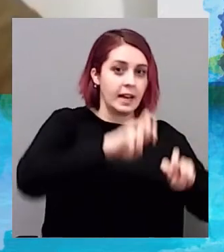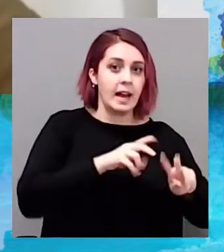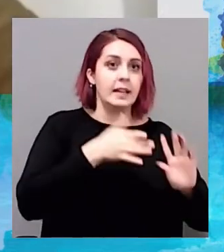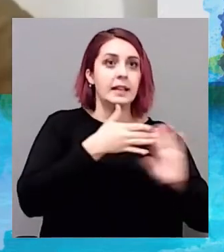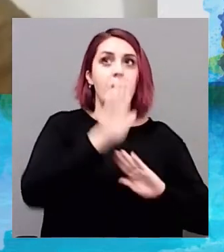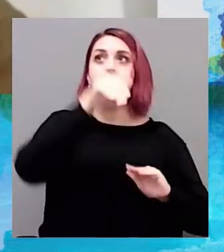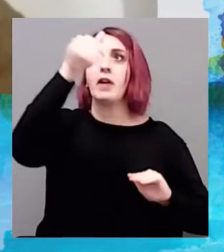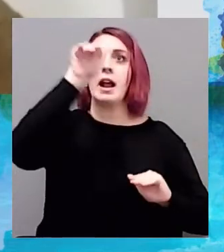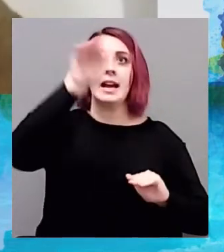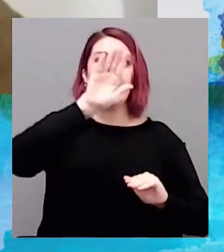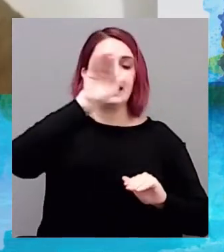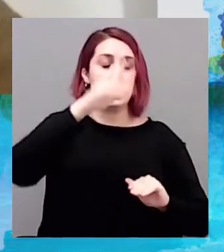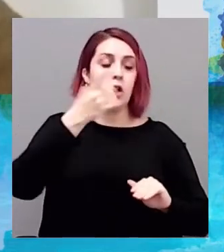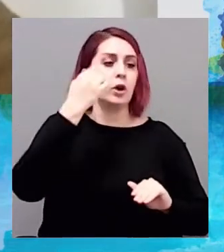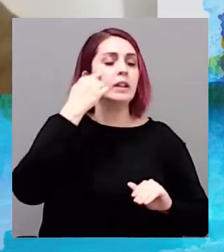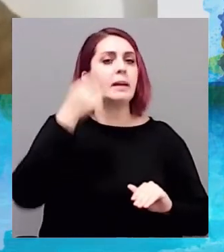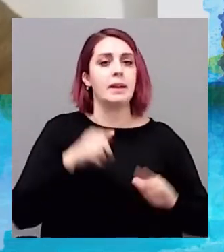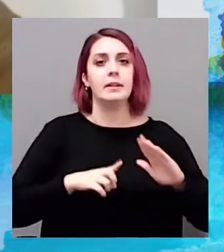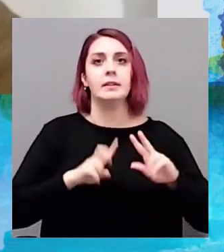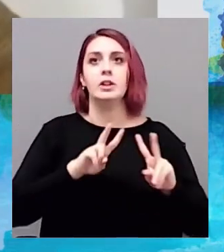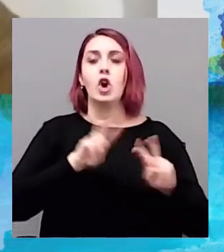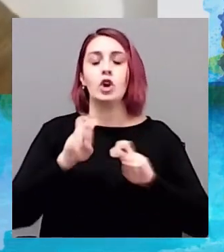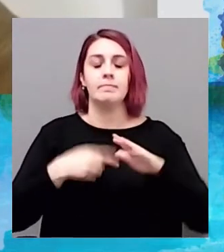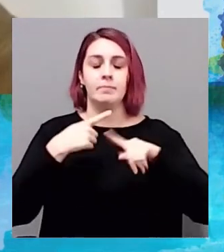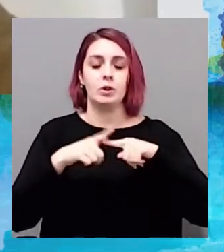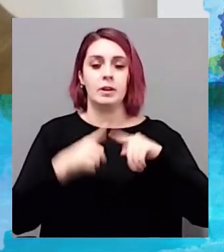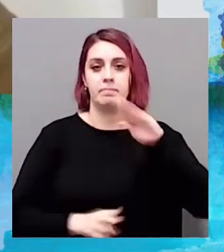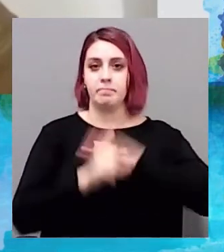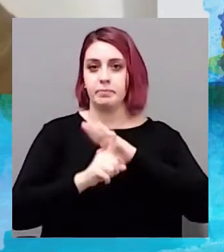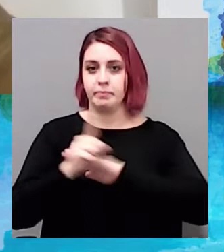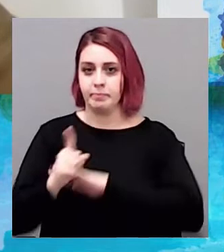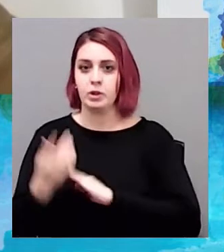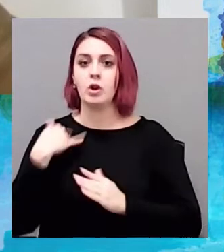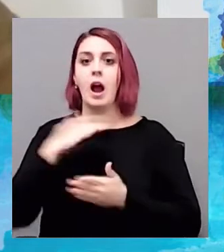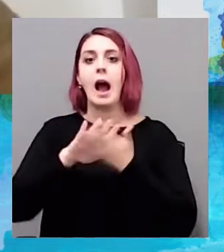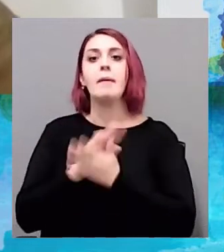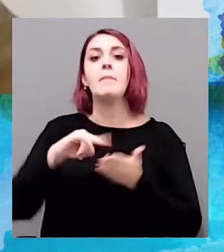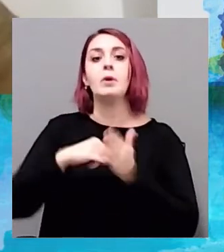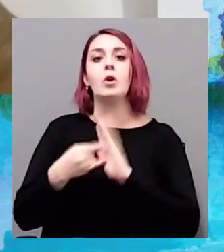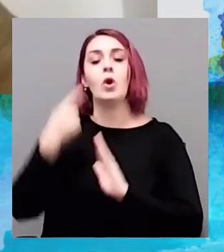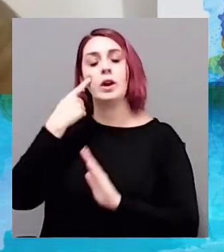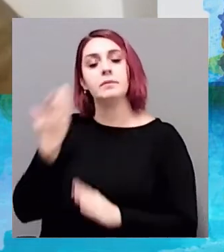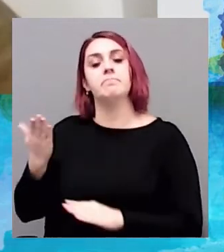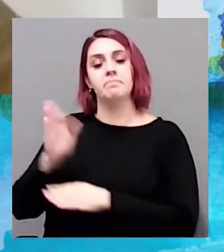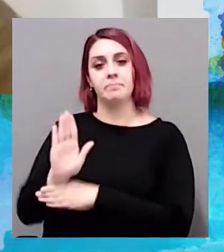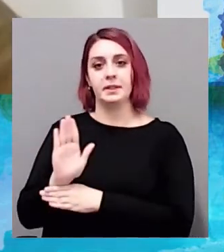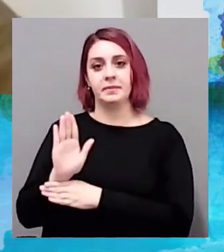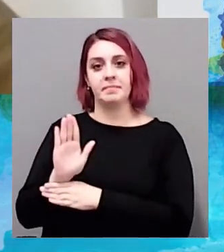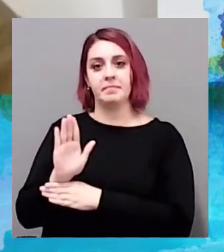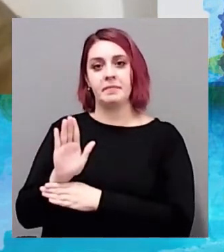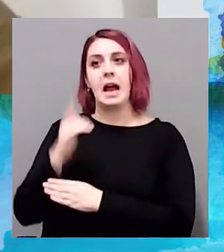so researching not only what is done outside, but we've developed a project. I'm going to talk about this project